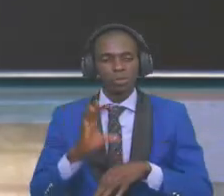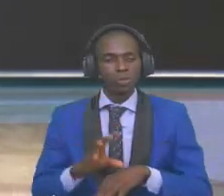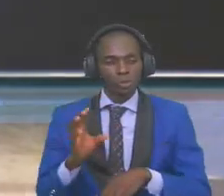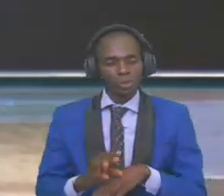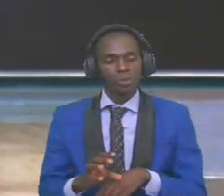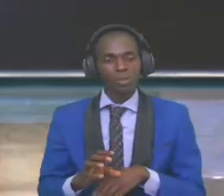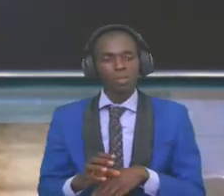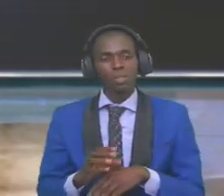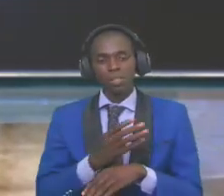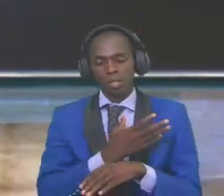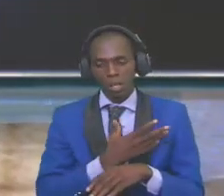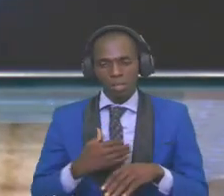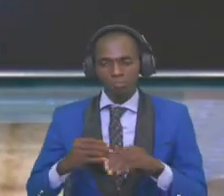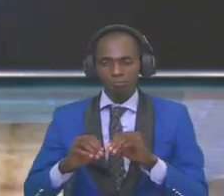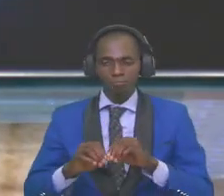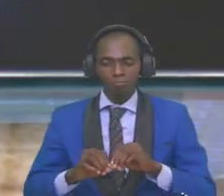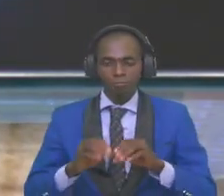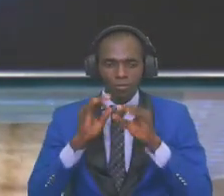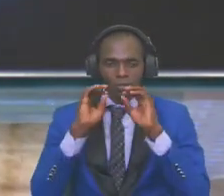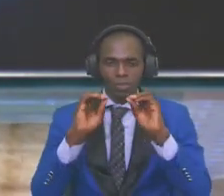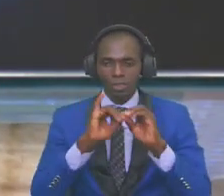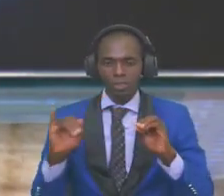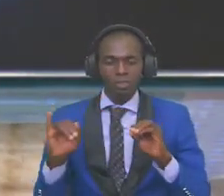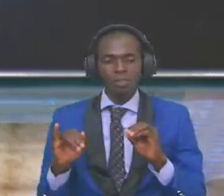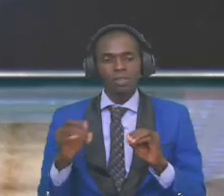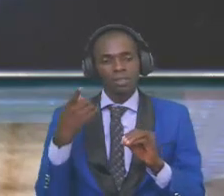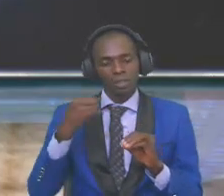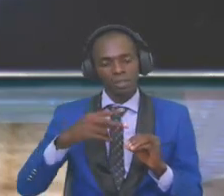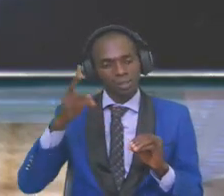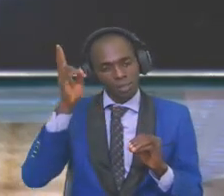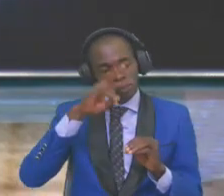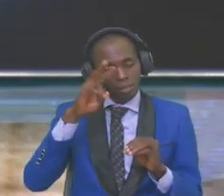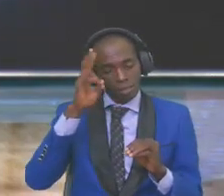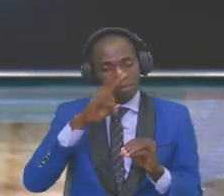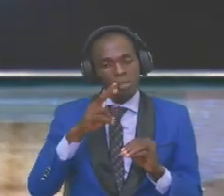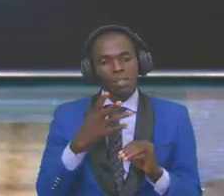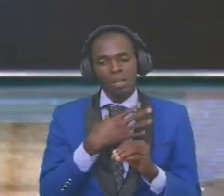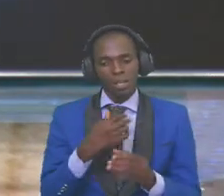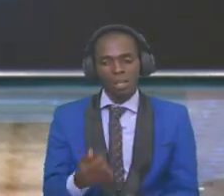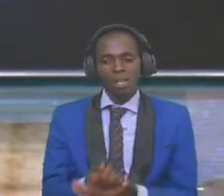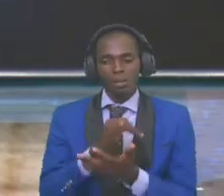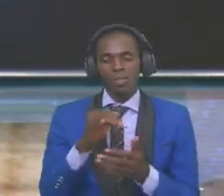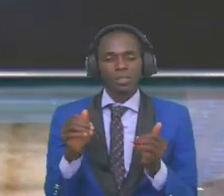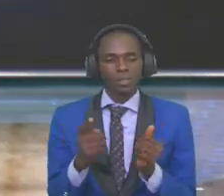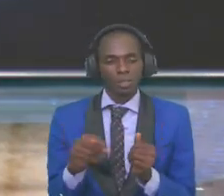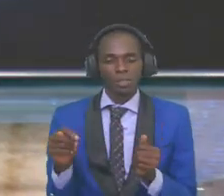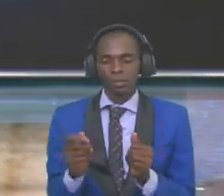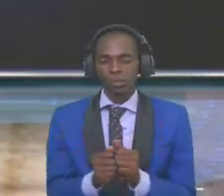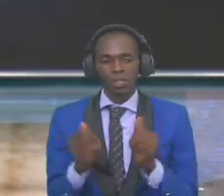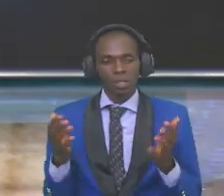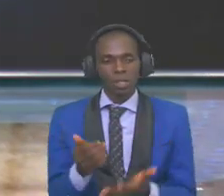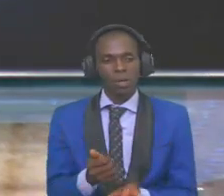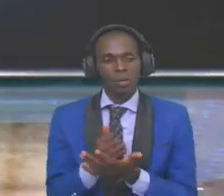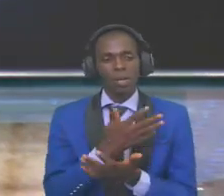church, enlightening the ignorant, helping the helpless, seeing that